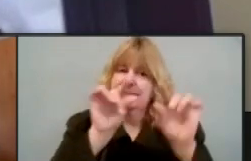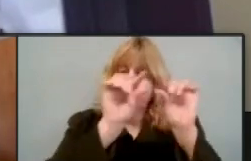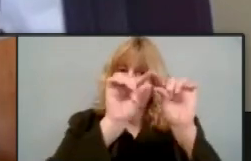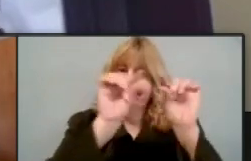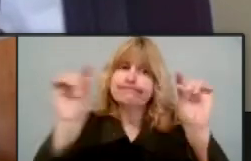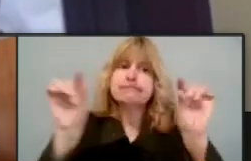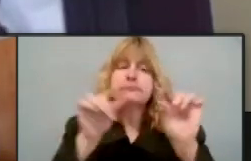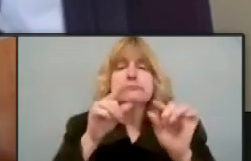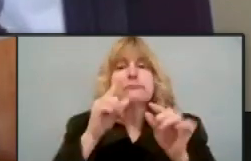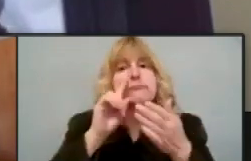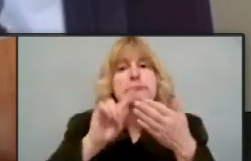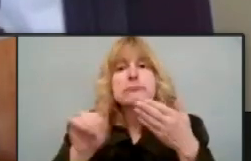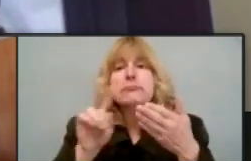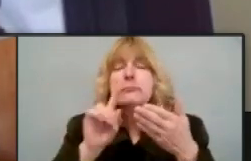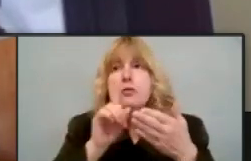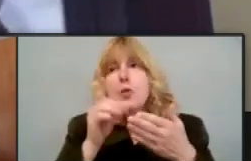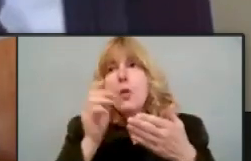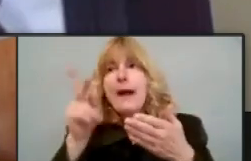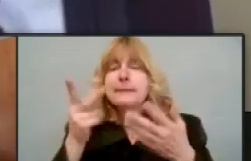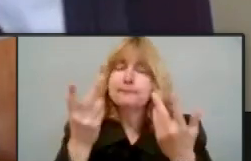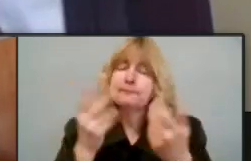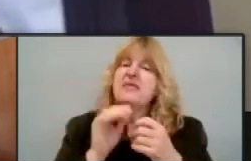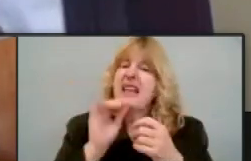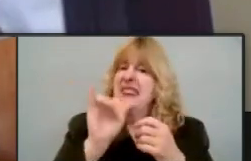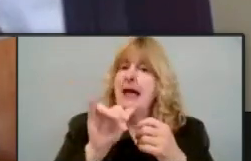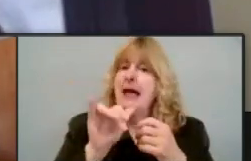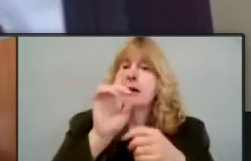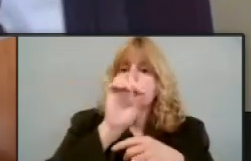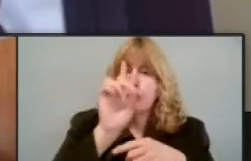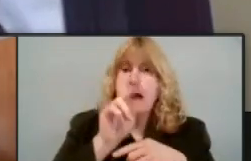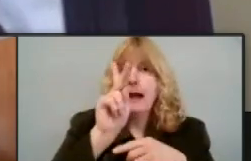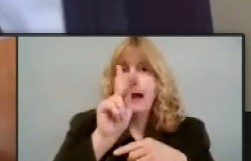expert to provide more details, but